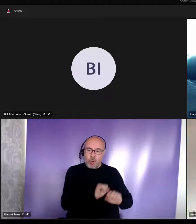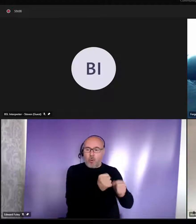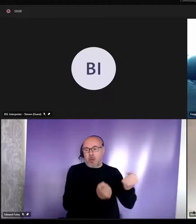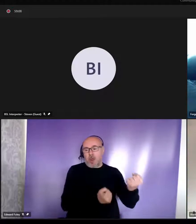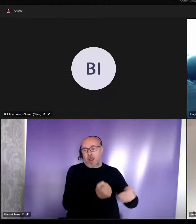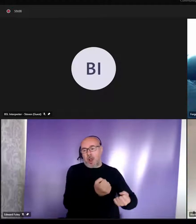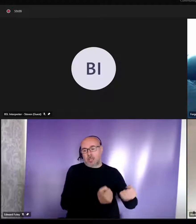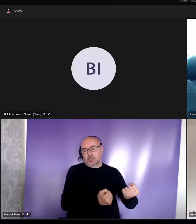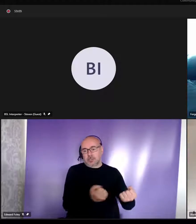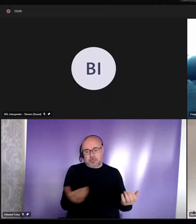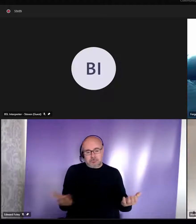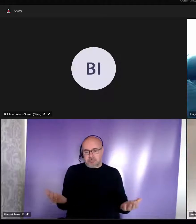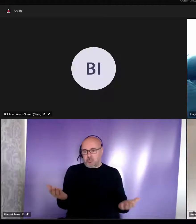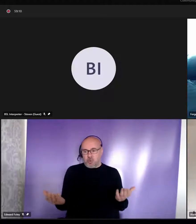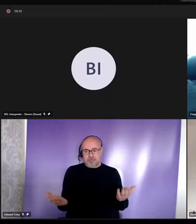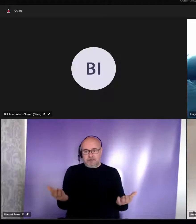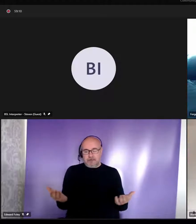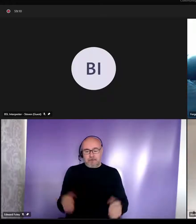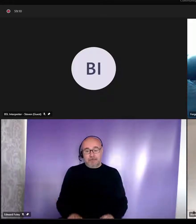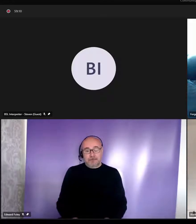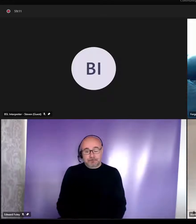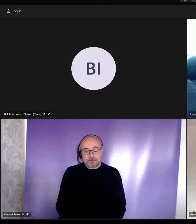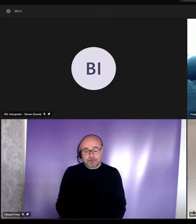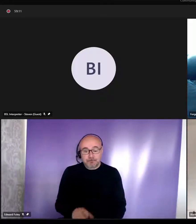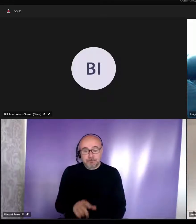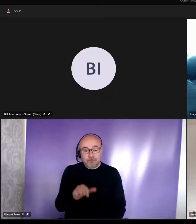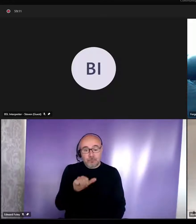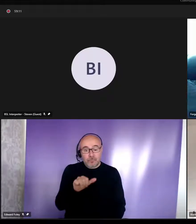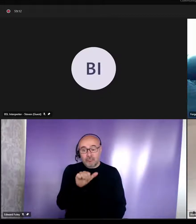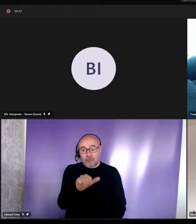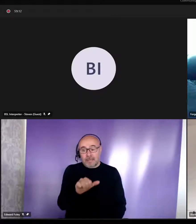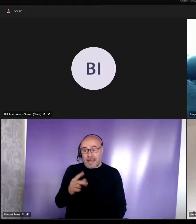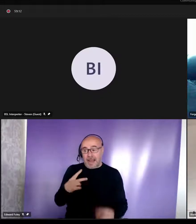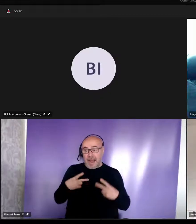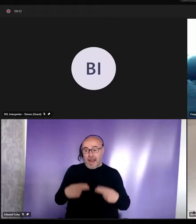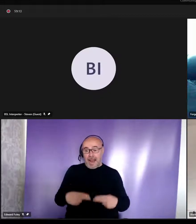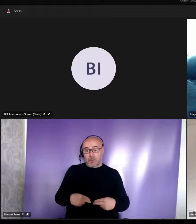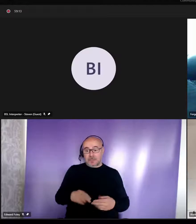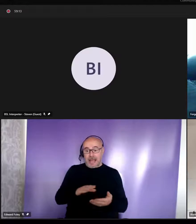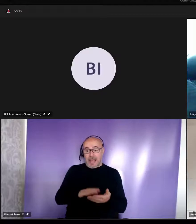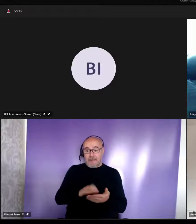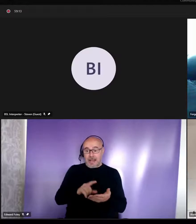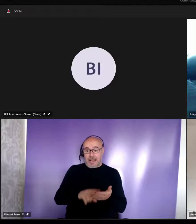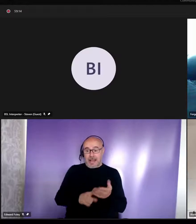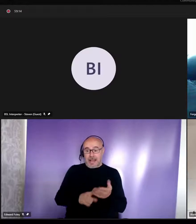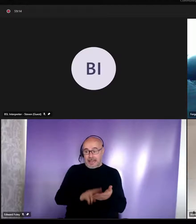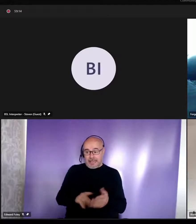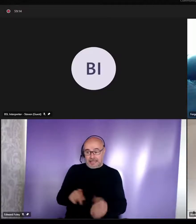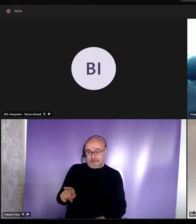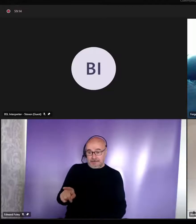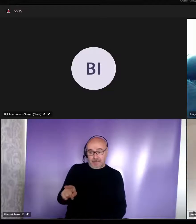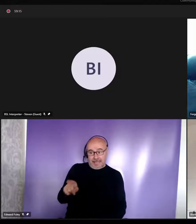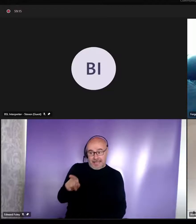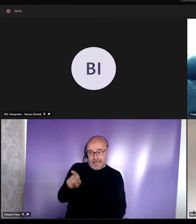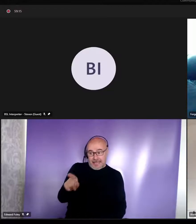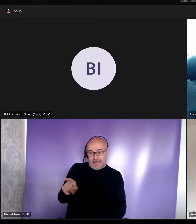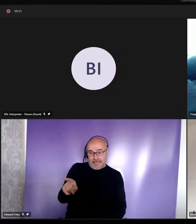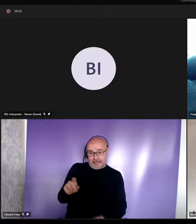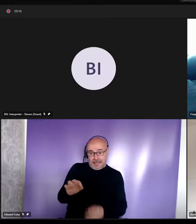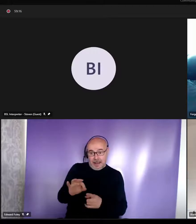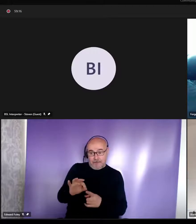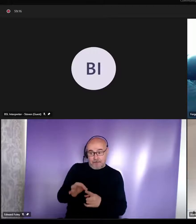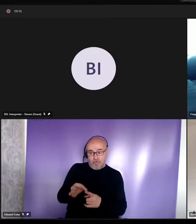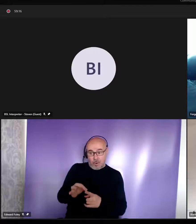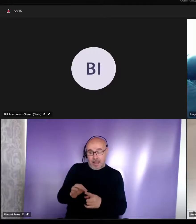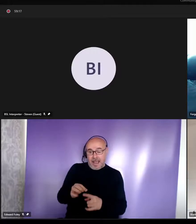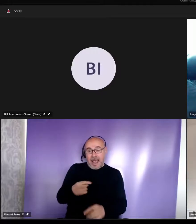absolutely. I think the point that Councillor McLaughlin is making, I'm not going to look back in the history